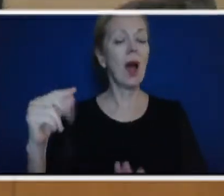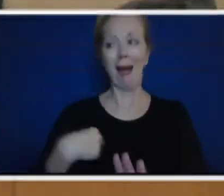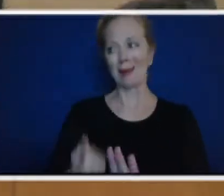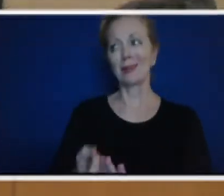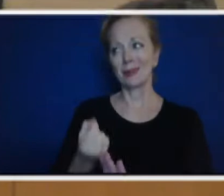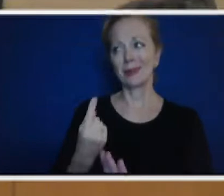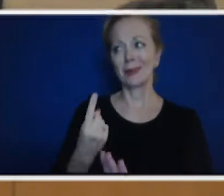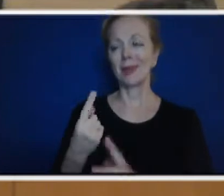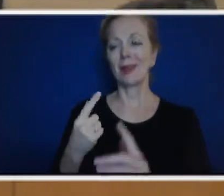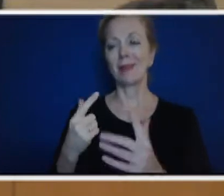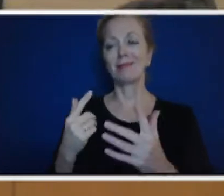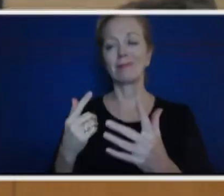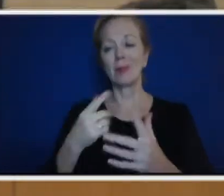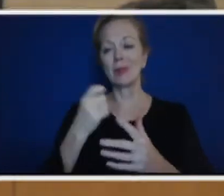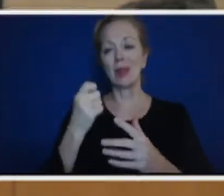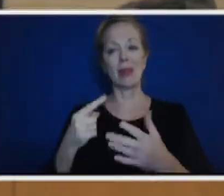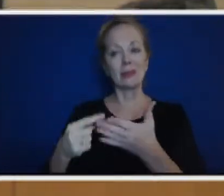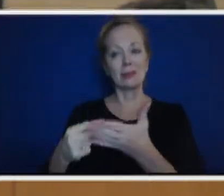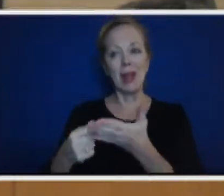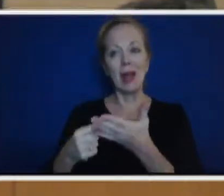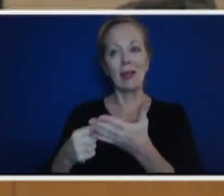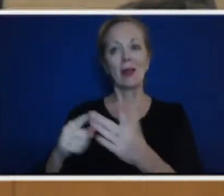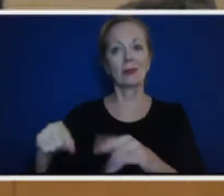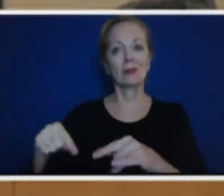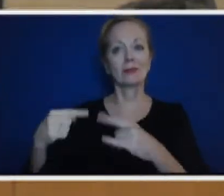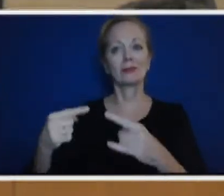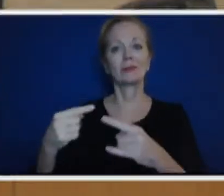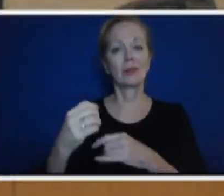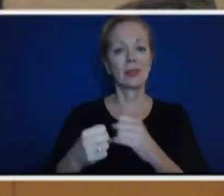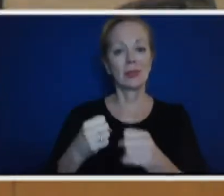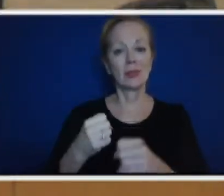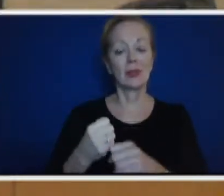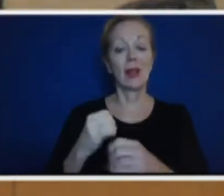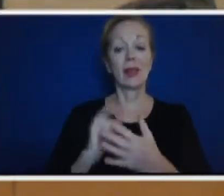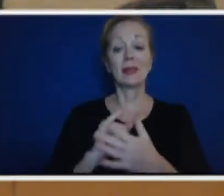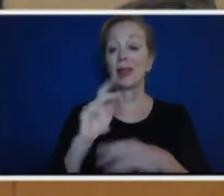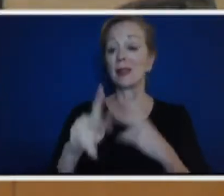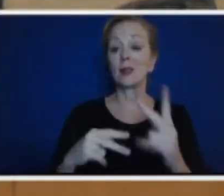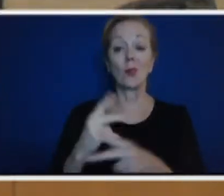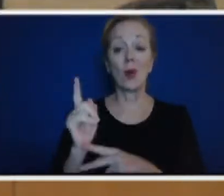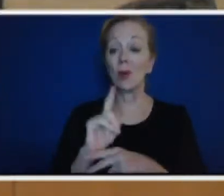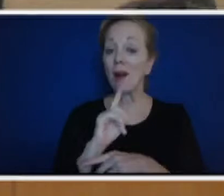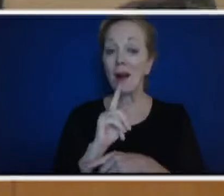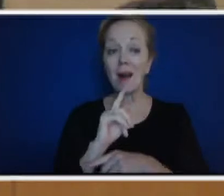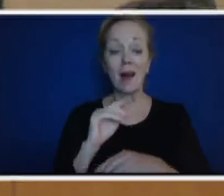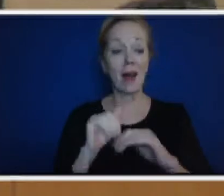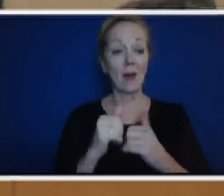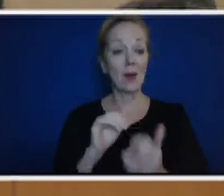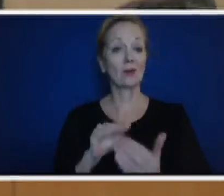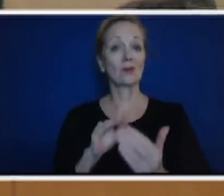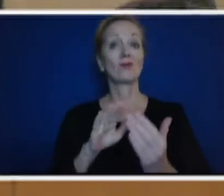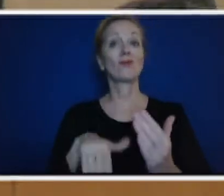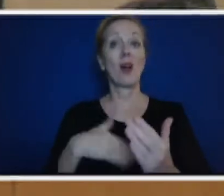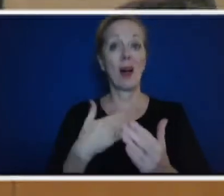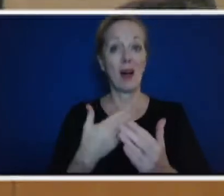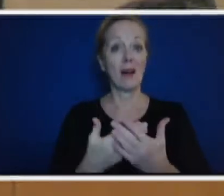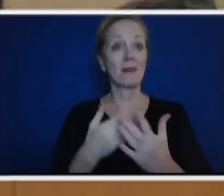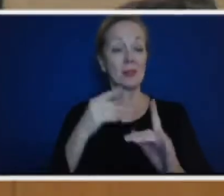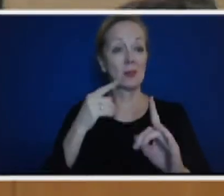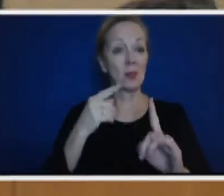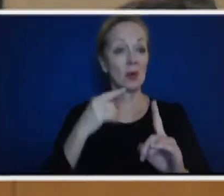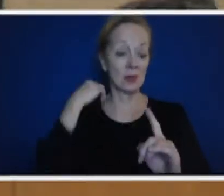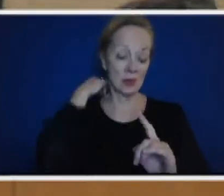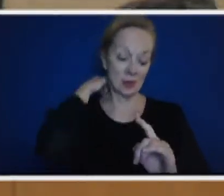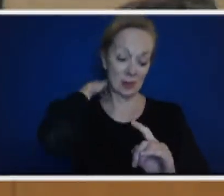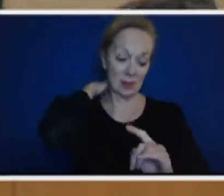of dialogue on this project over the years. So that's kind of where we are and how we got to this point. I think that it